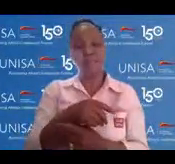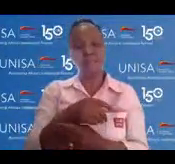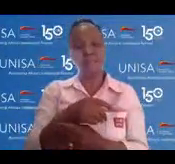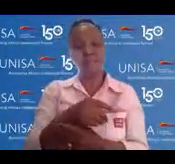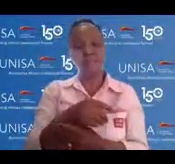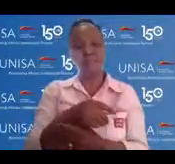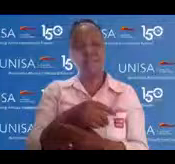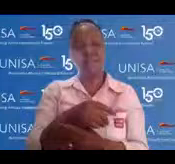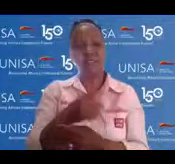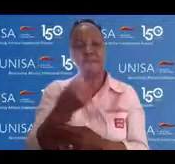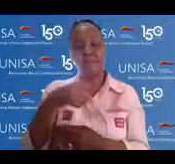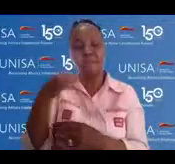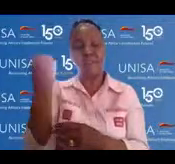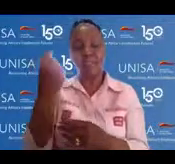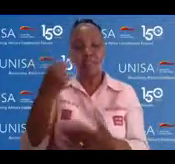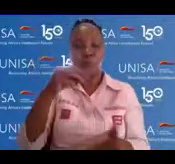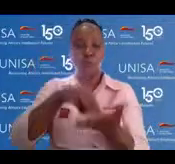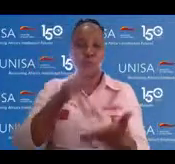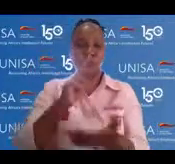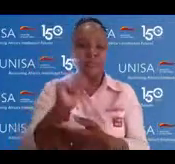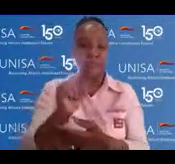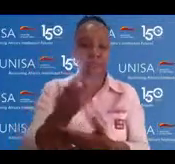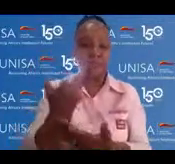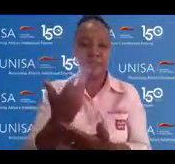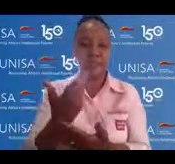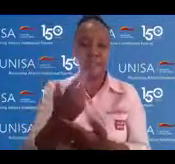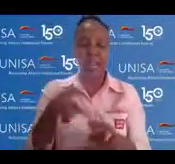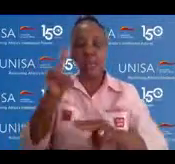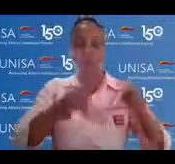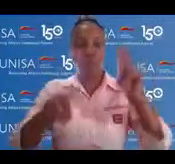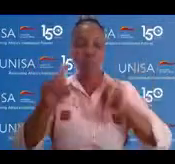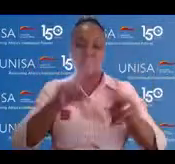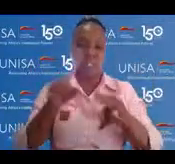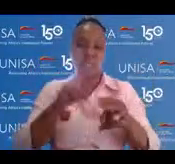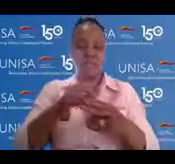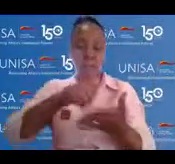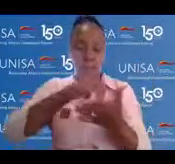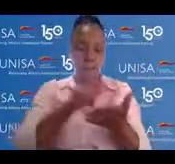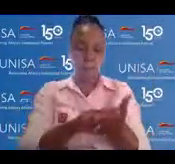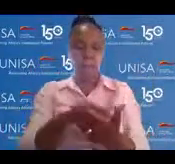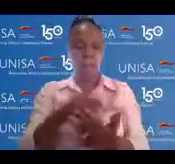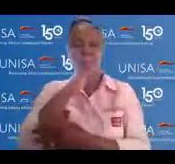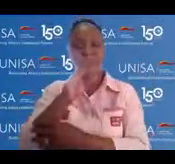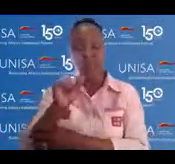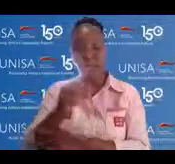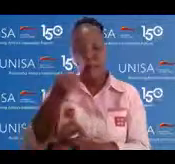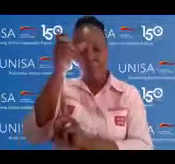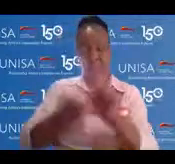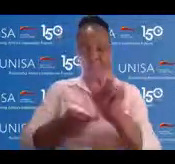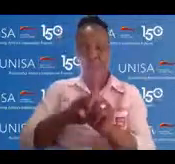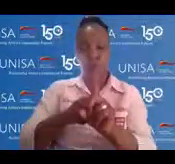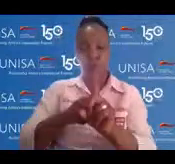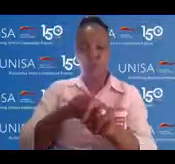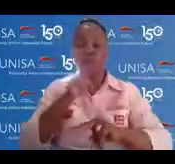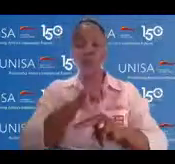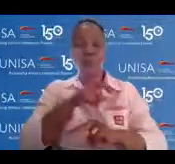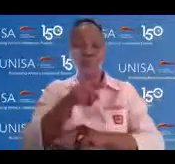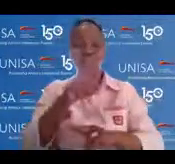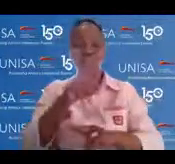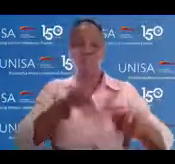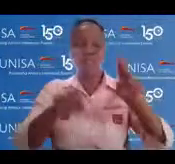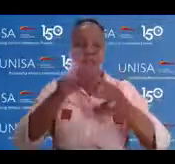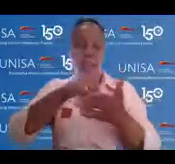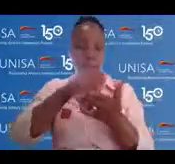CBF015 exam. They use Invigilator app. So it means the person who's using the Invigilator app, you don't